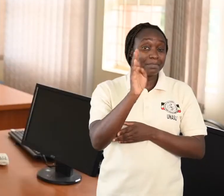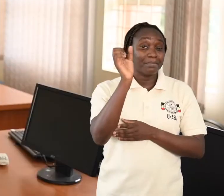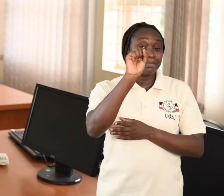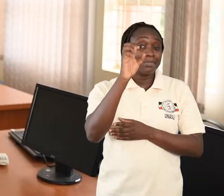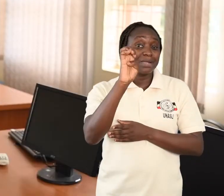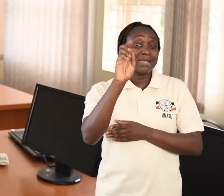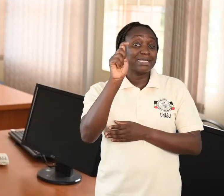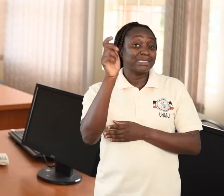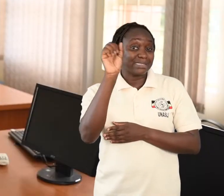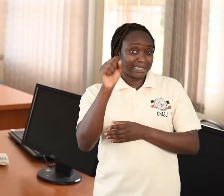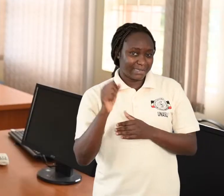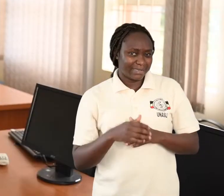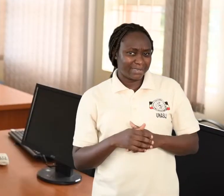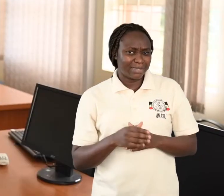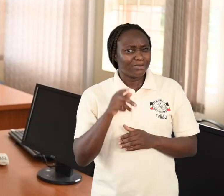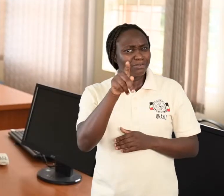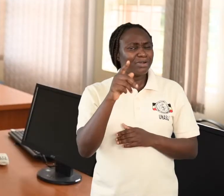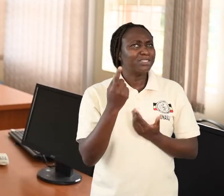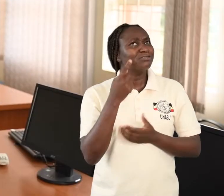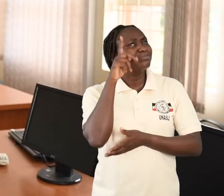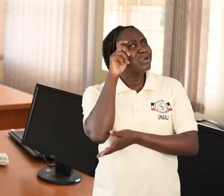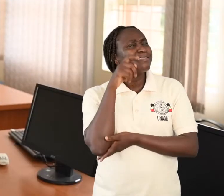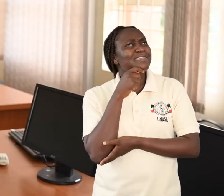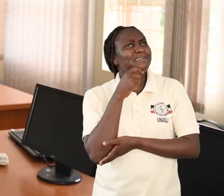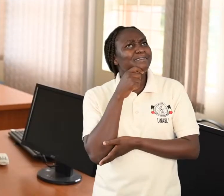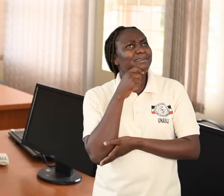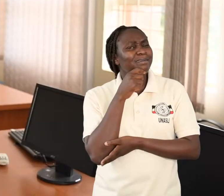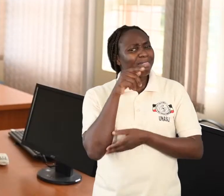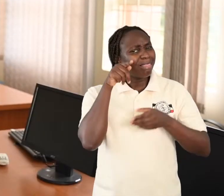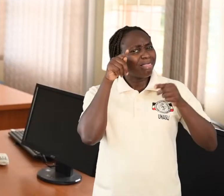Ask yourself, what is a subset?